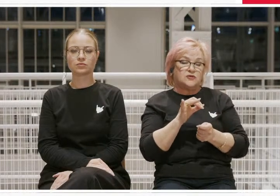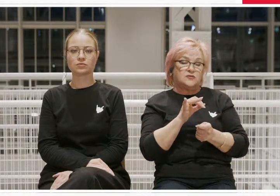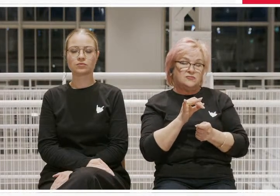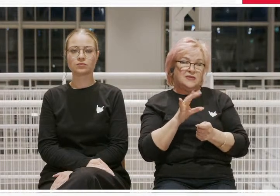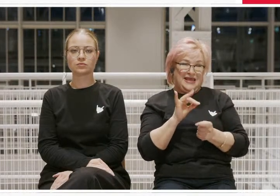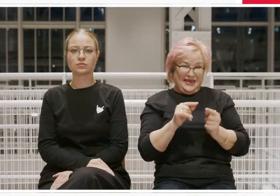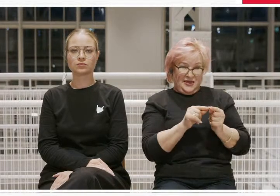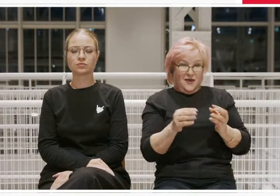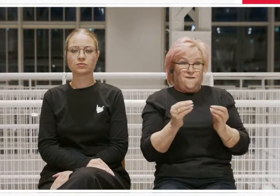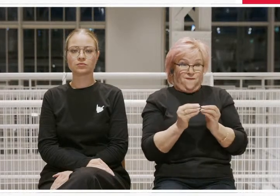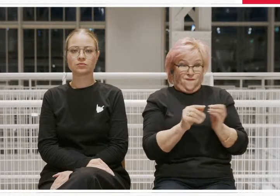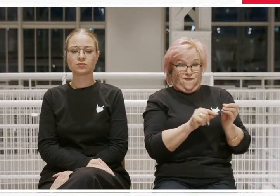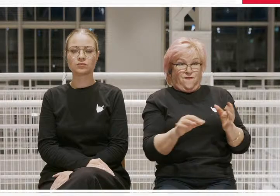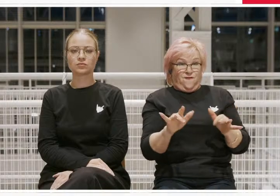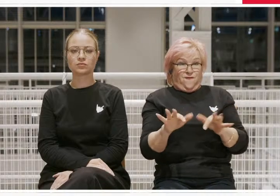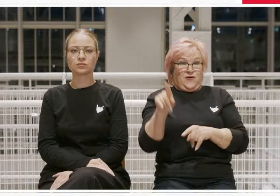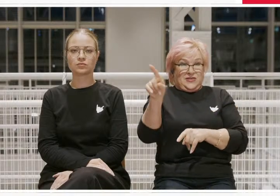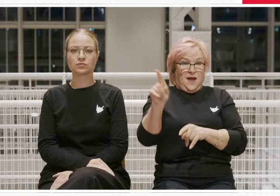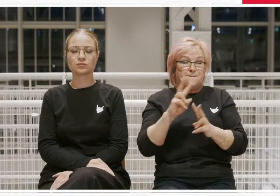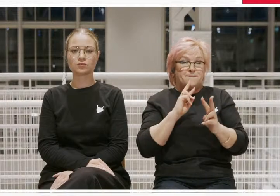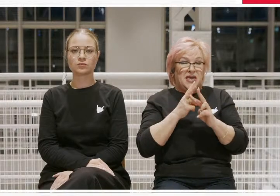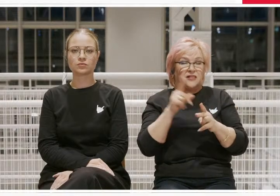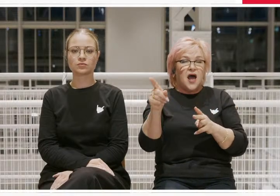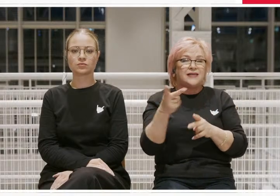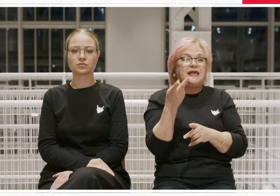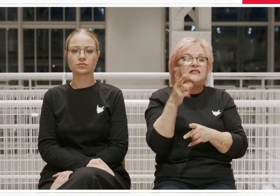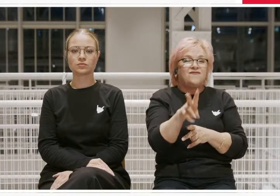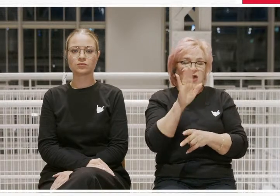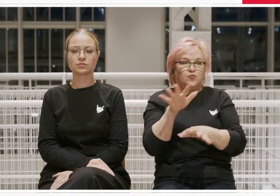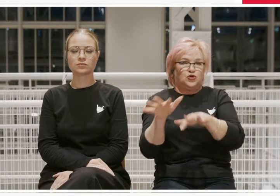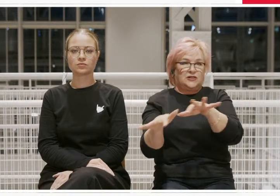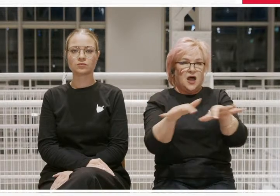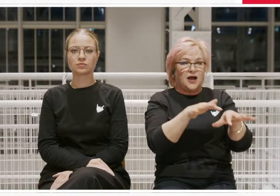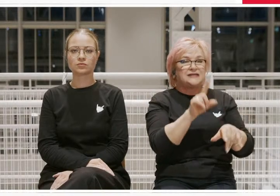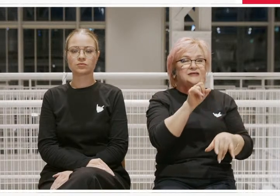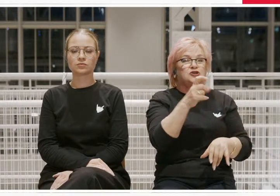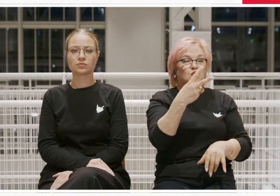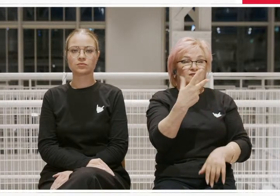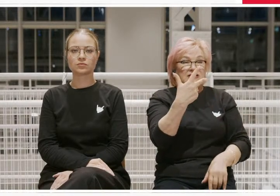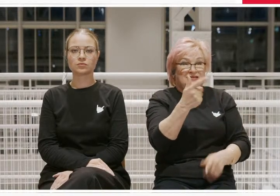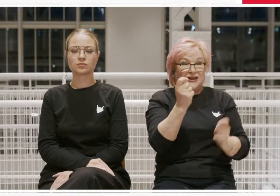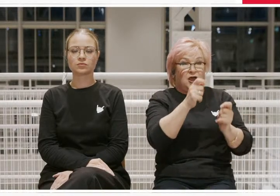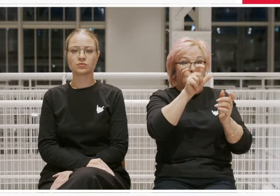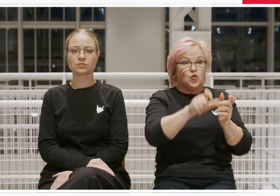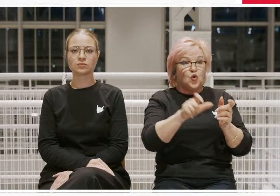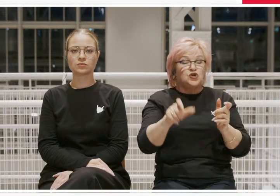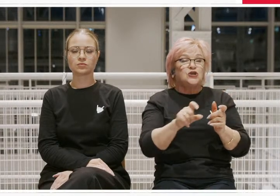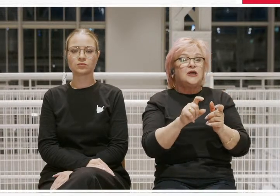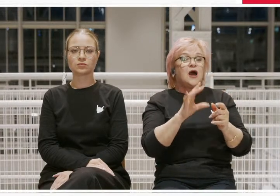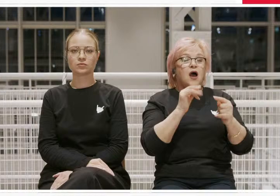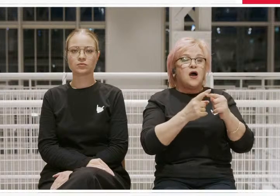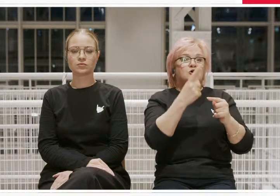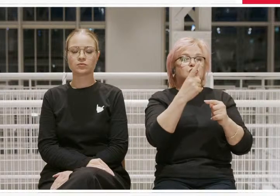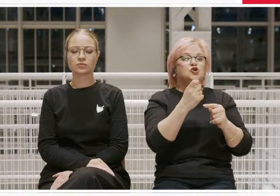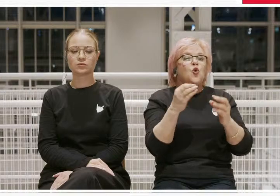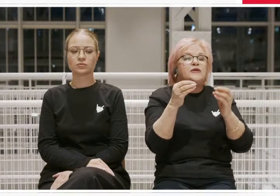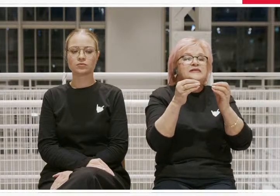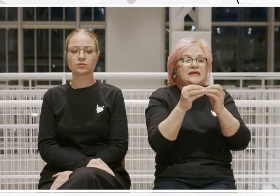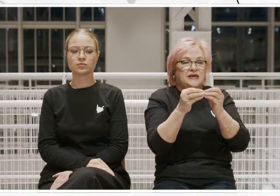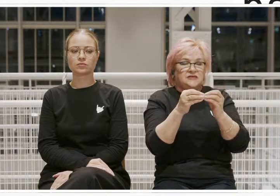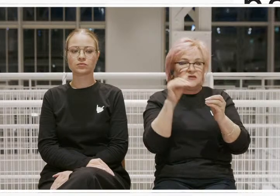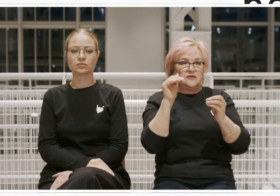venues with the participation of 123 artists and attracted more than 100,000